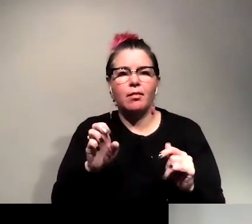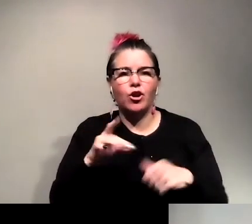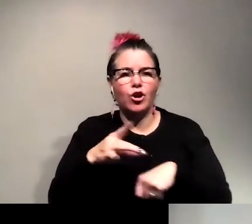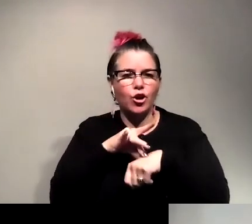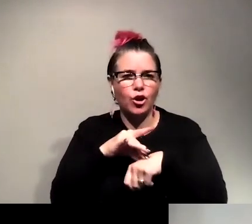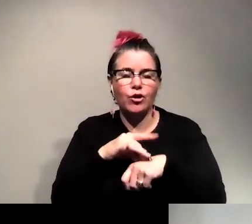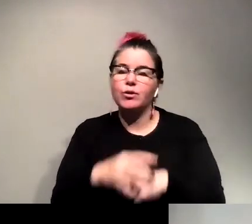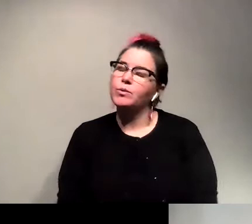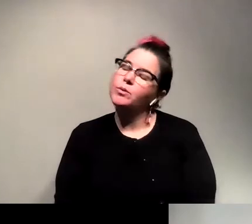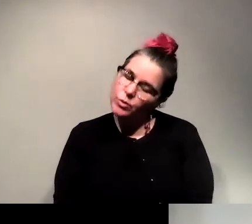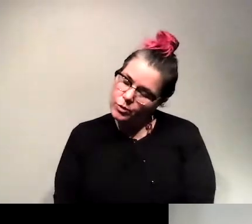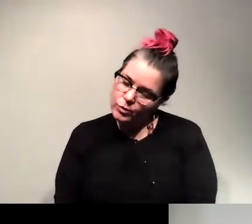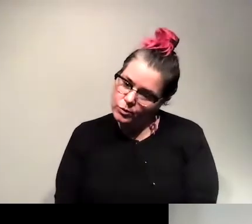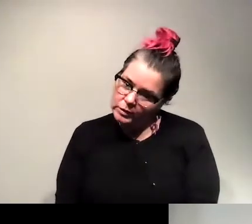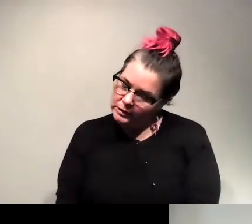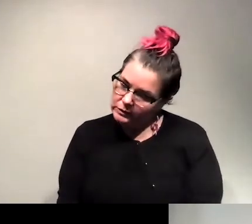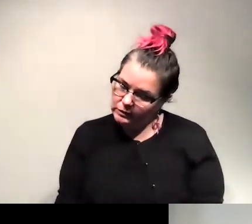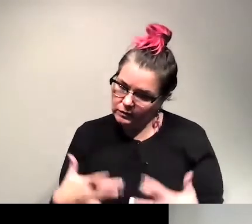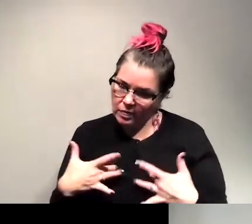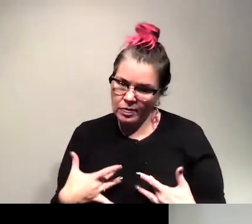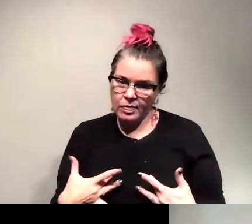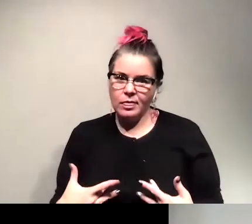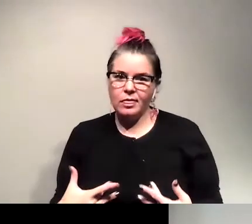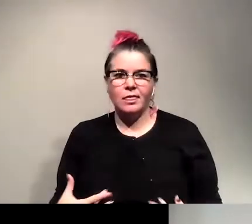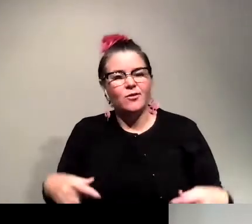Man, it was bleak. Made me very nervous.